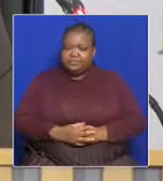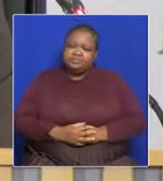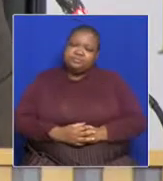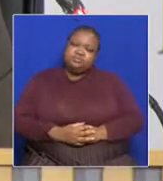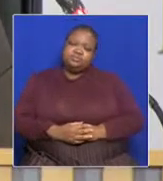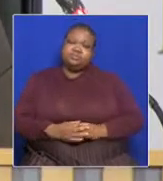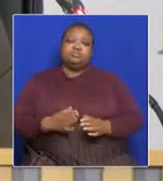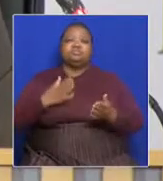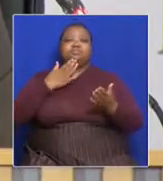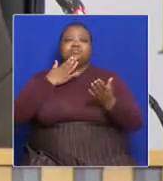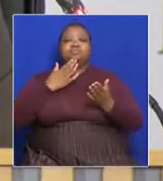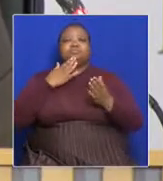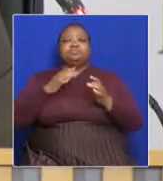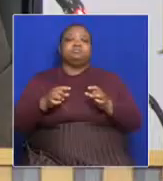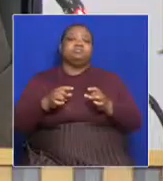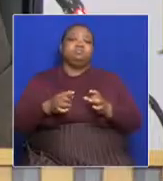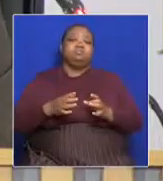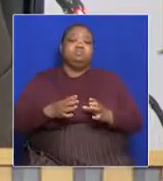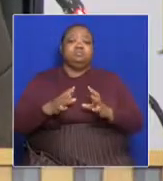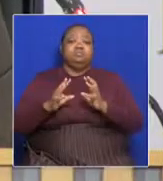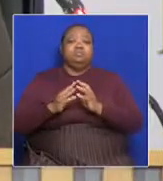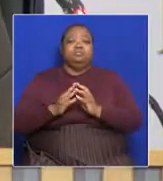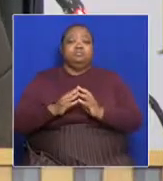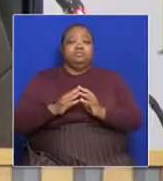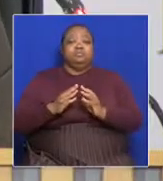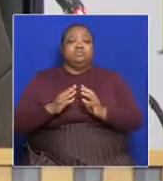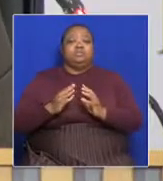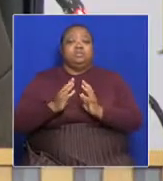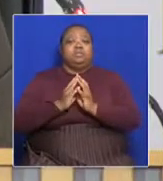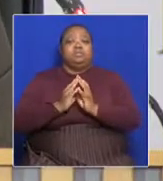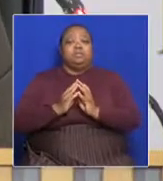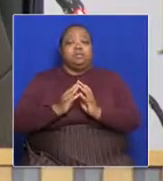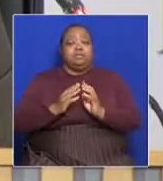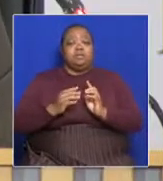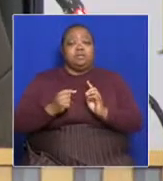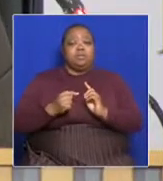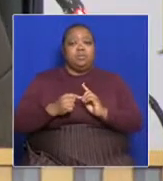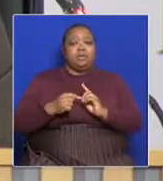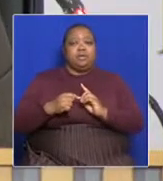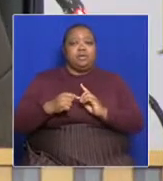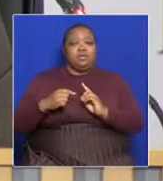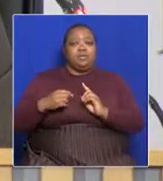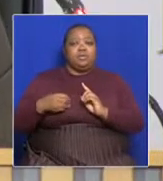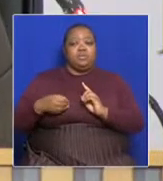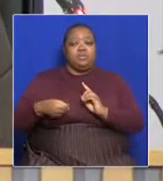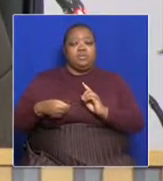Upon my meeting with them, this one lately that Warrant Officer Sechedi